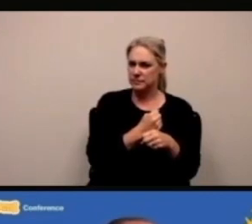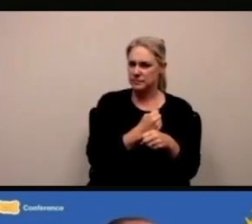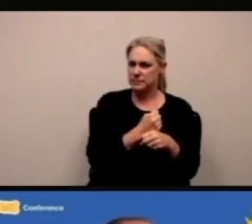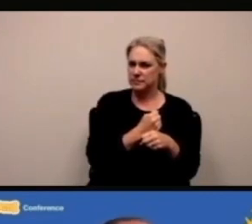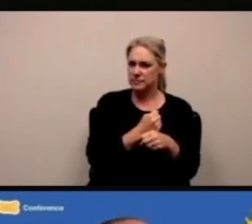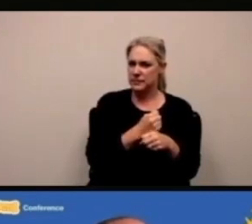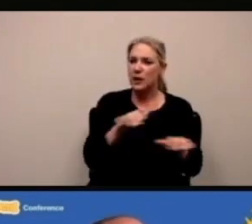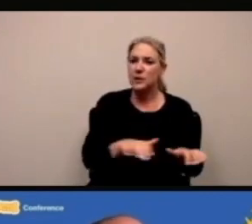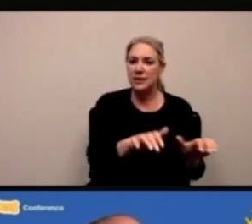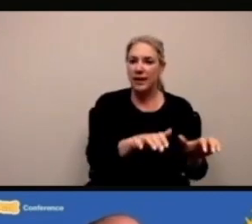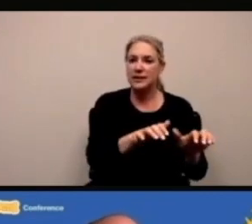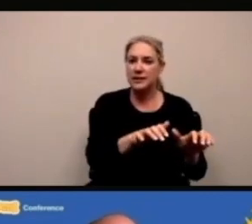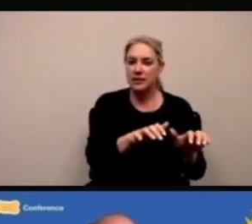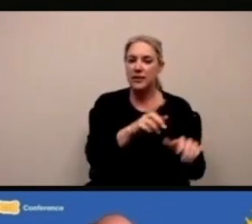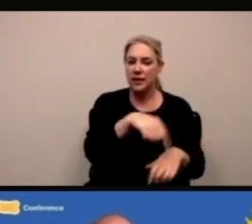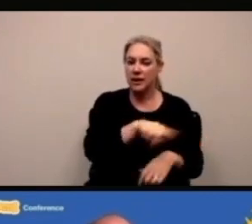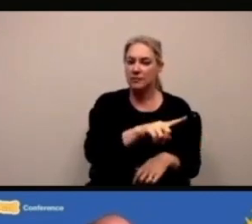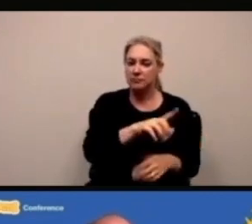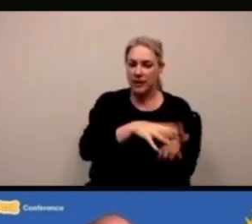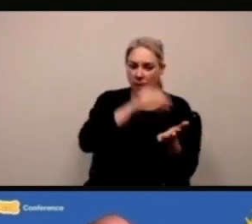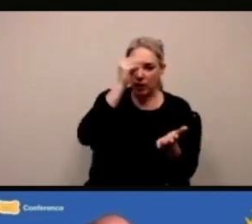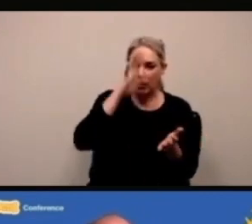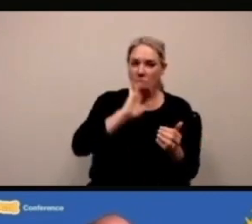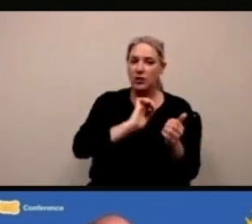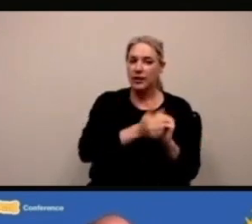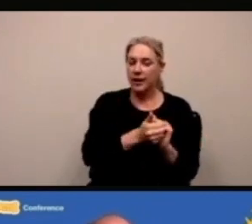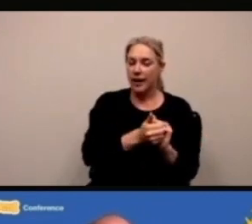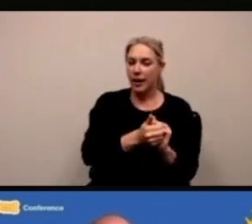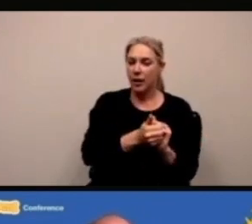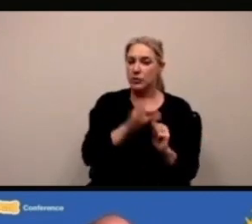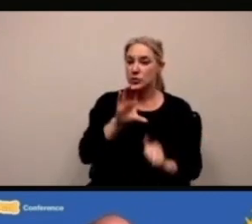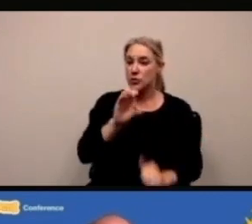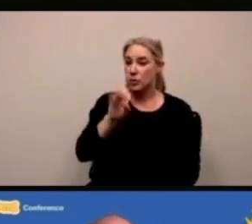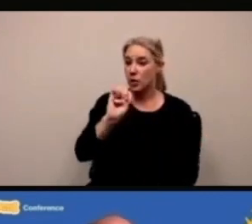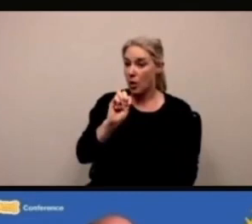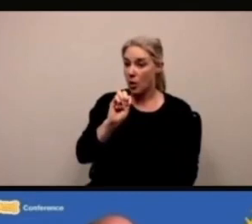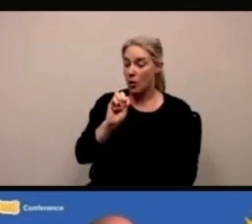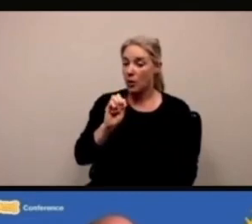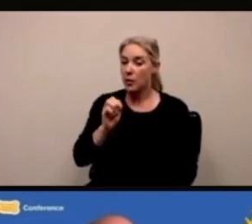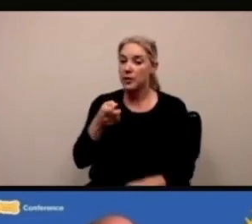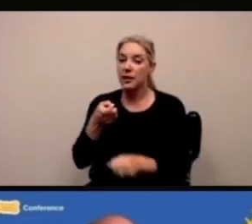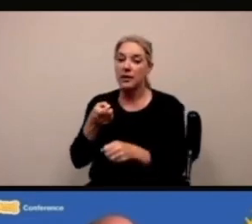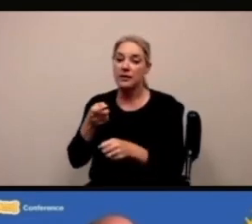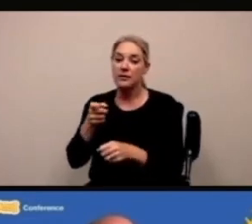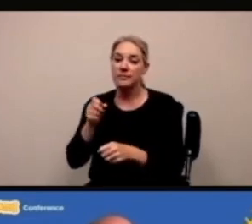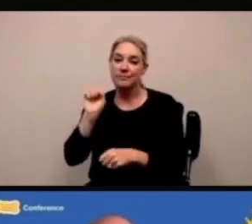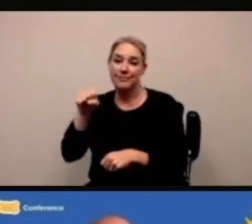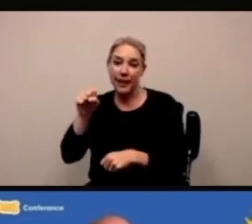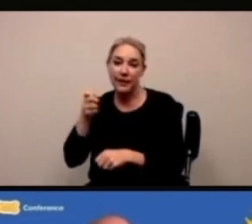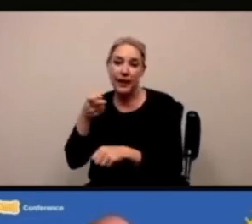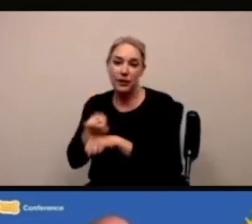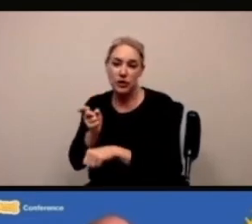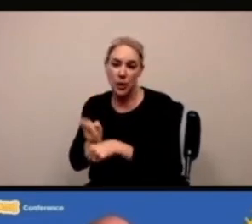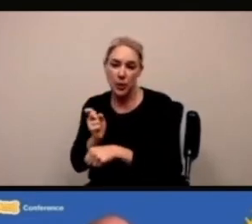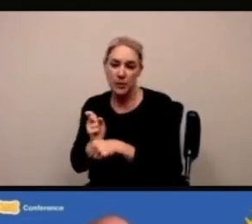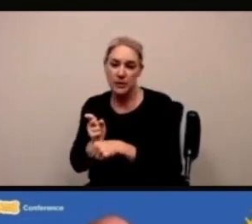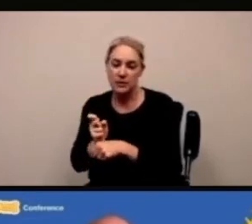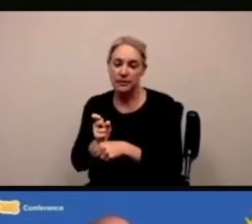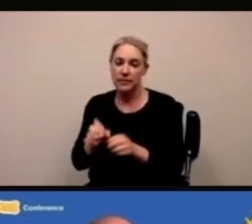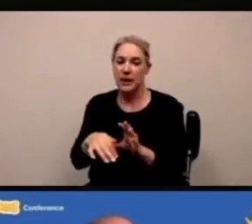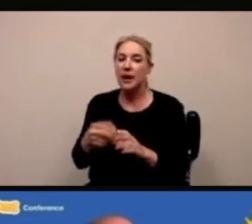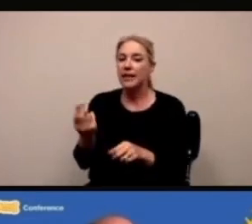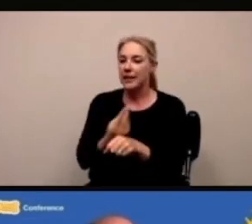exercise that they did where they were learning how to code knock knock jokes. And here they just took out their sprites and then they uploaded